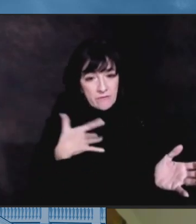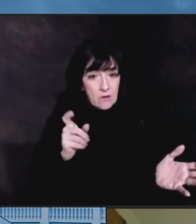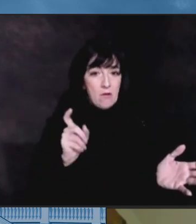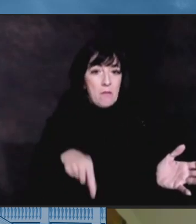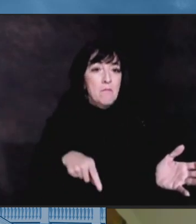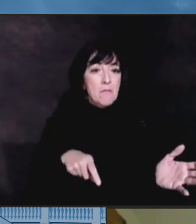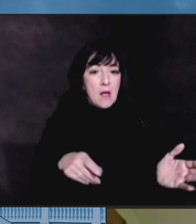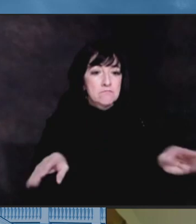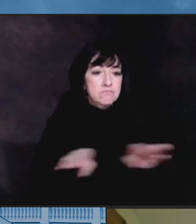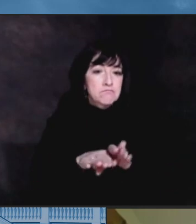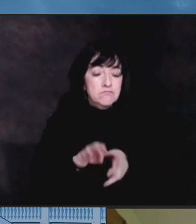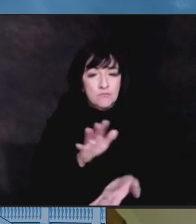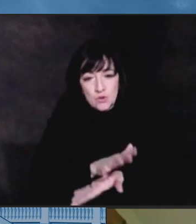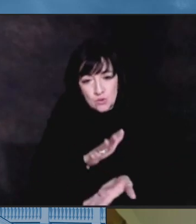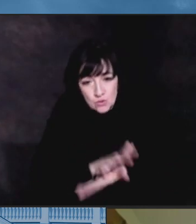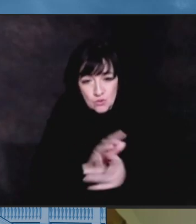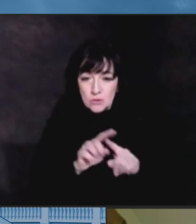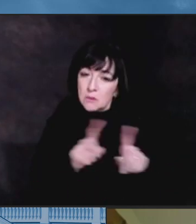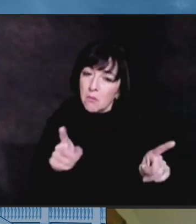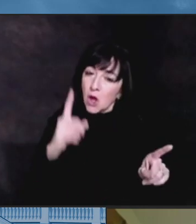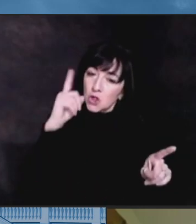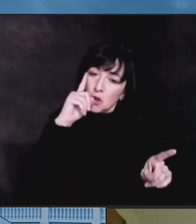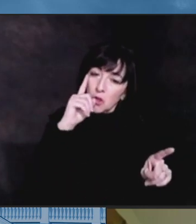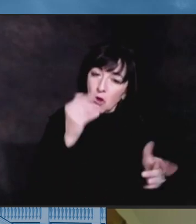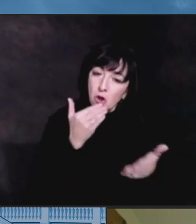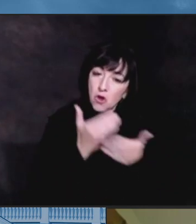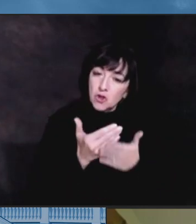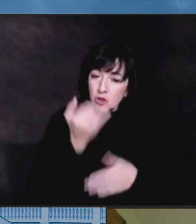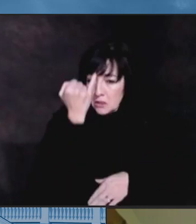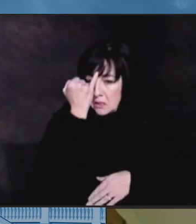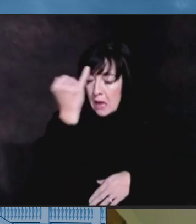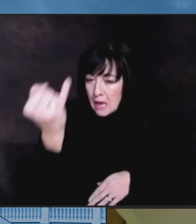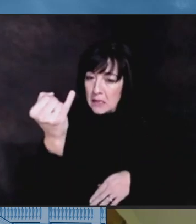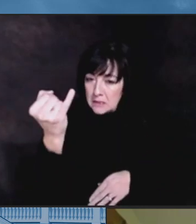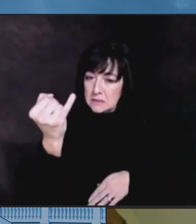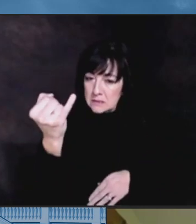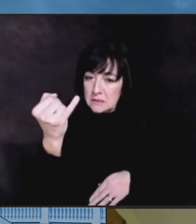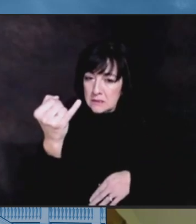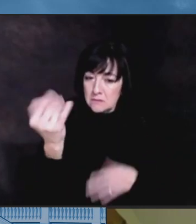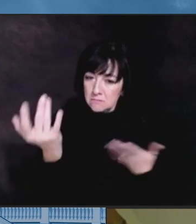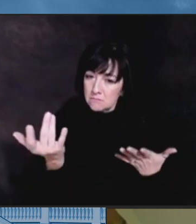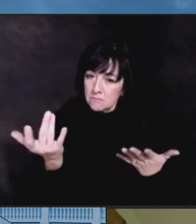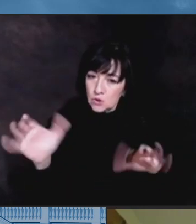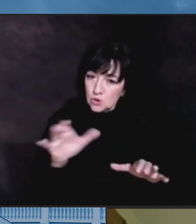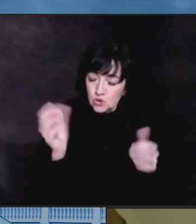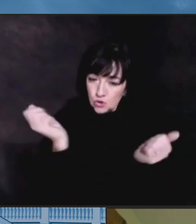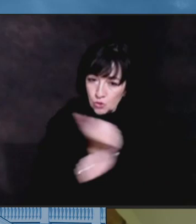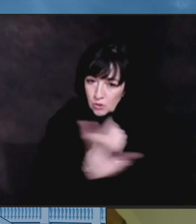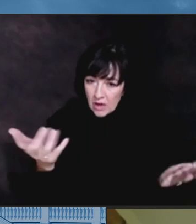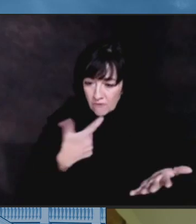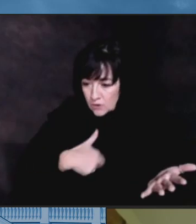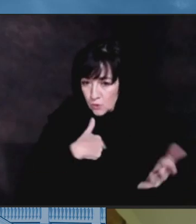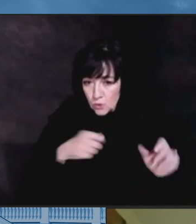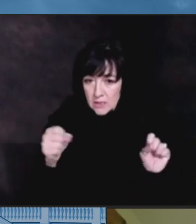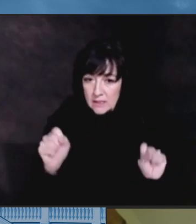stated, it's important for us to do everything we can to help kids stay